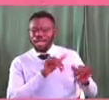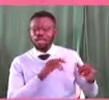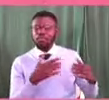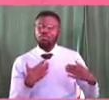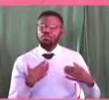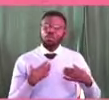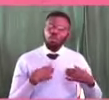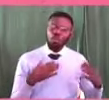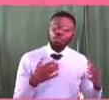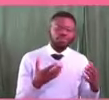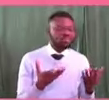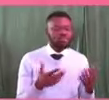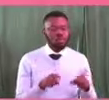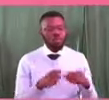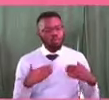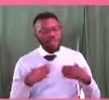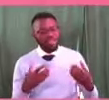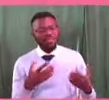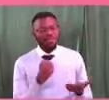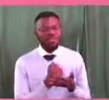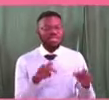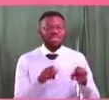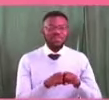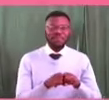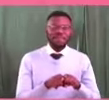Office, and the